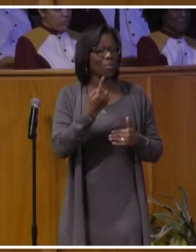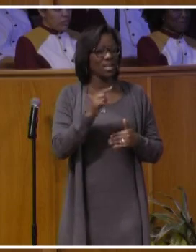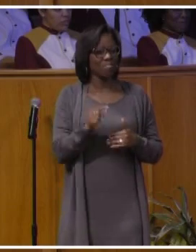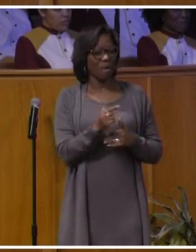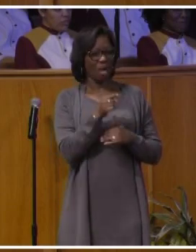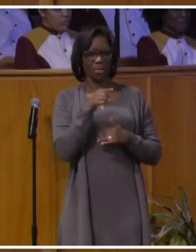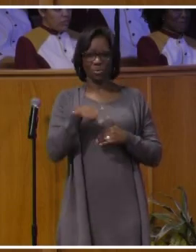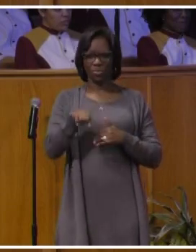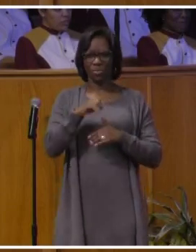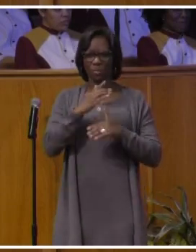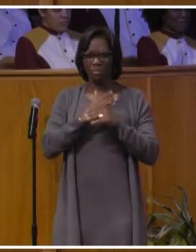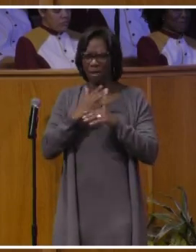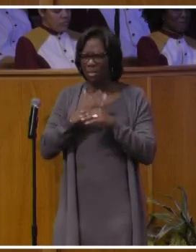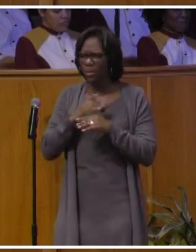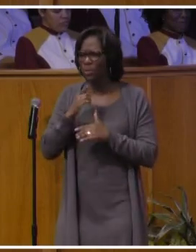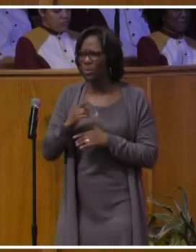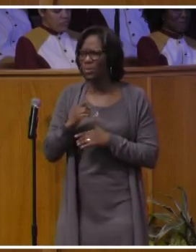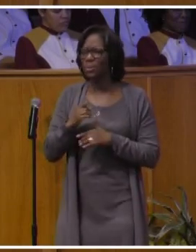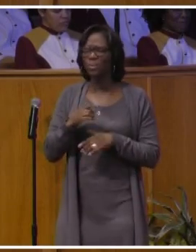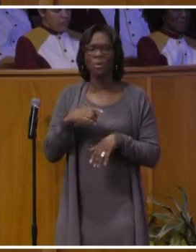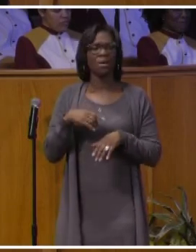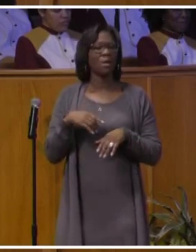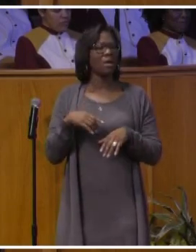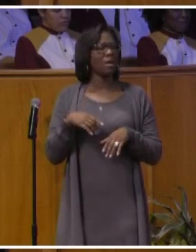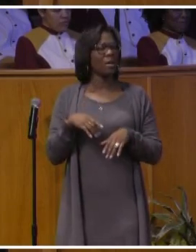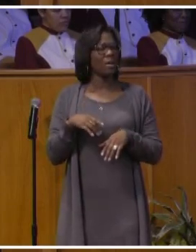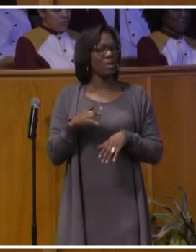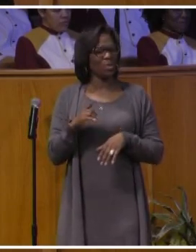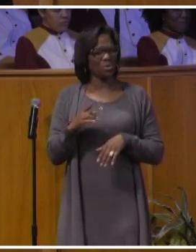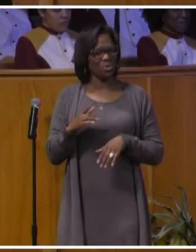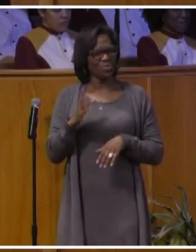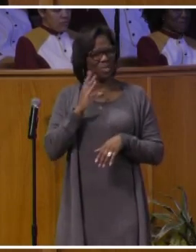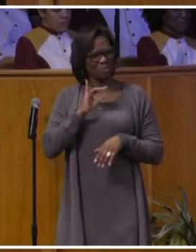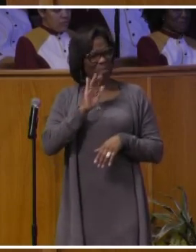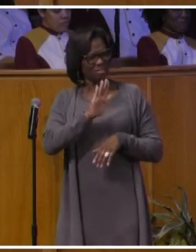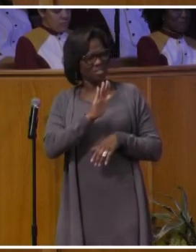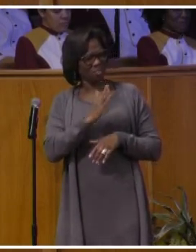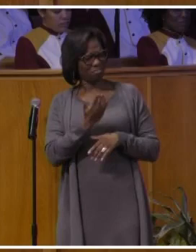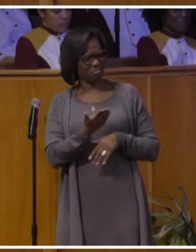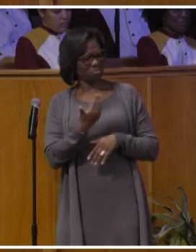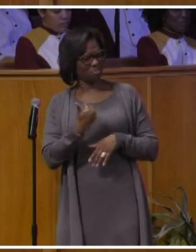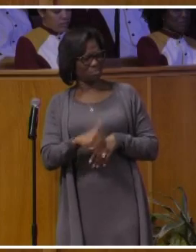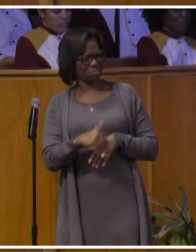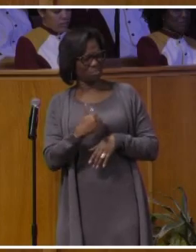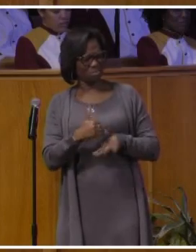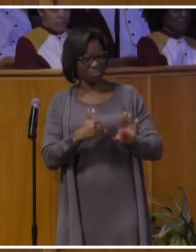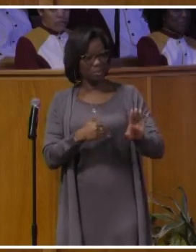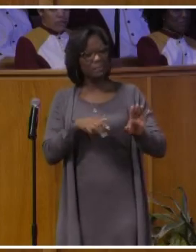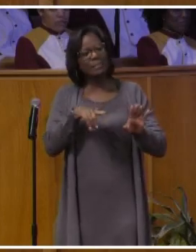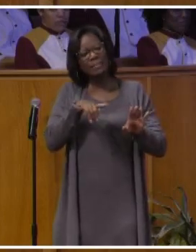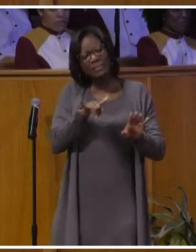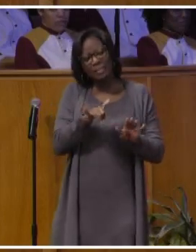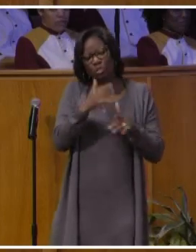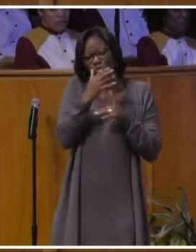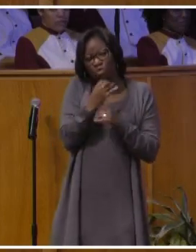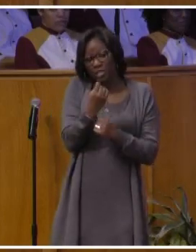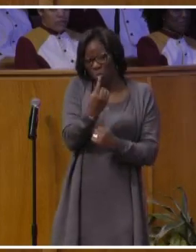offended you, when they've left a bad taste in your mouth, I need you to trust this one